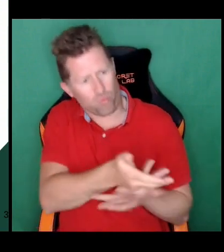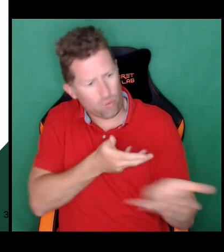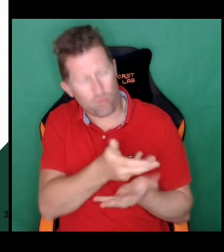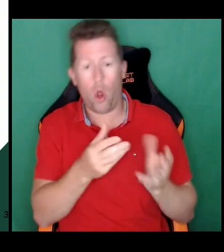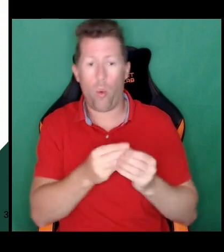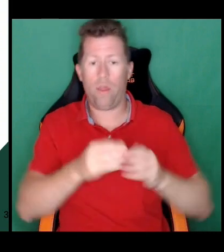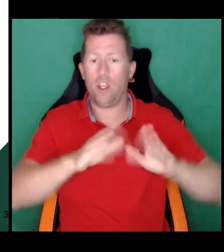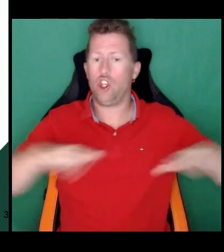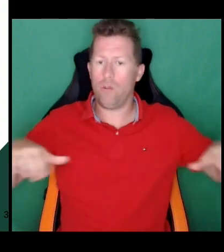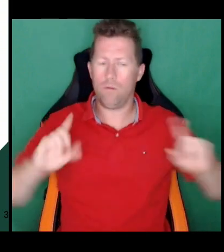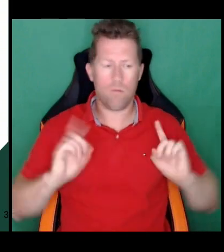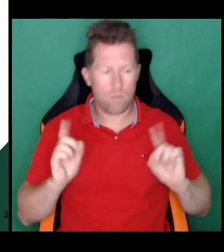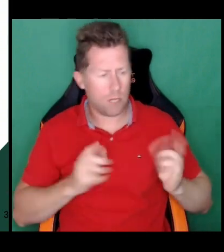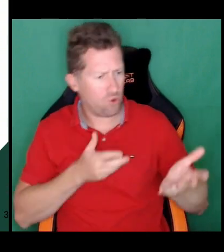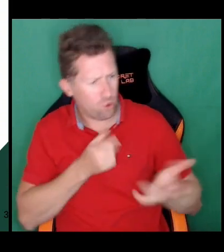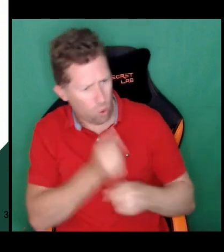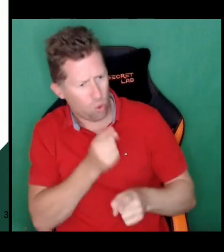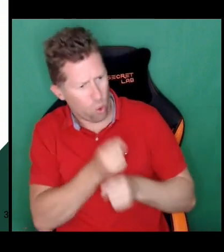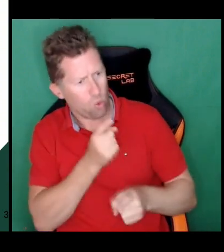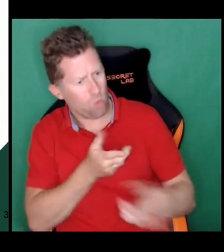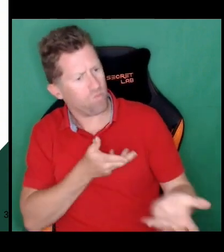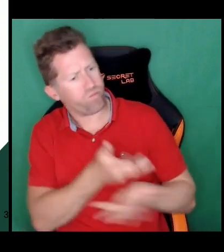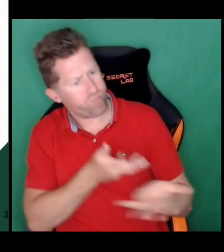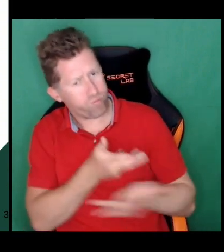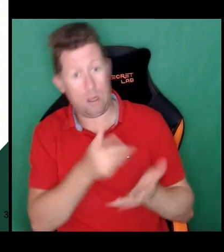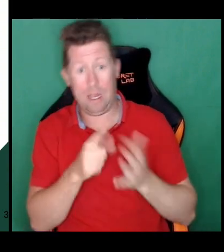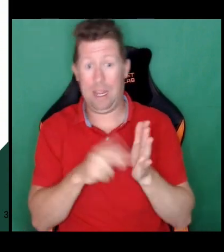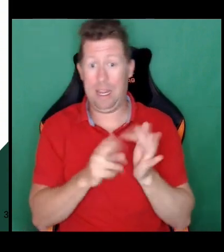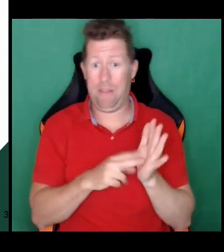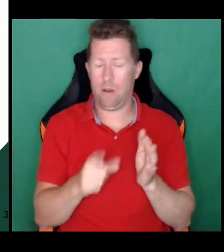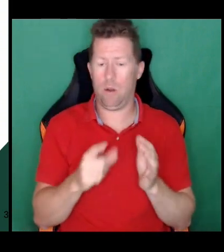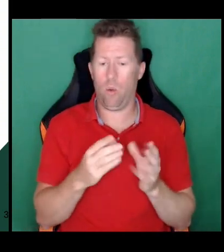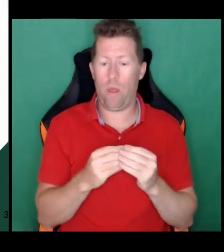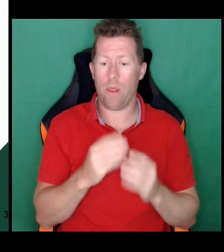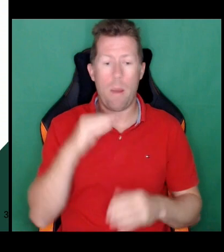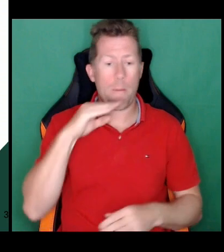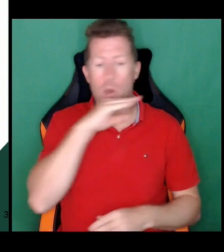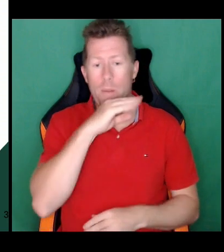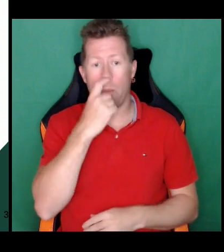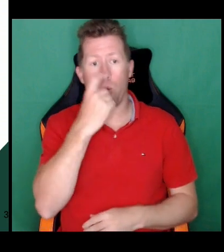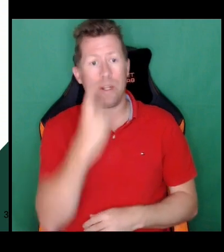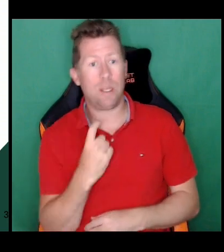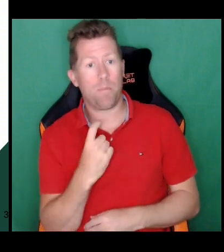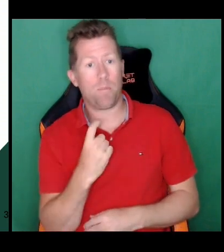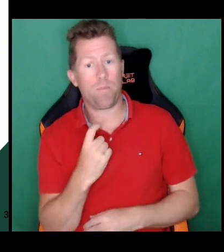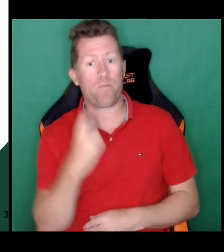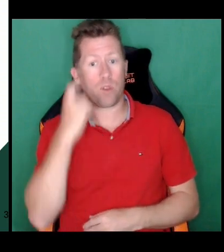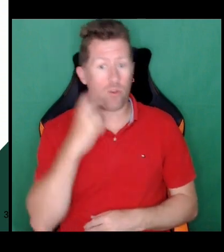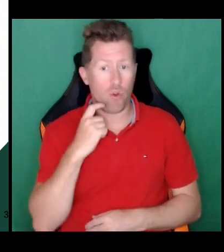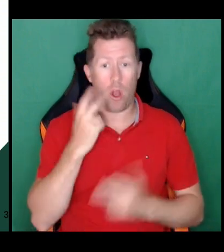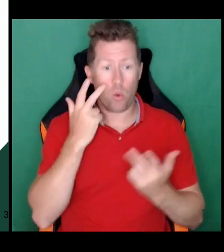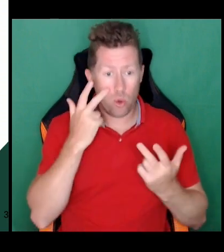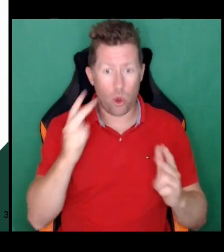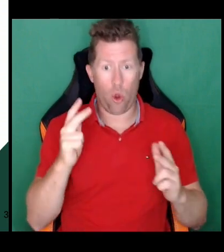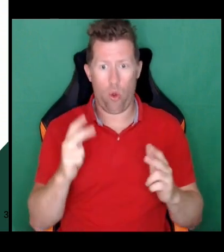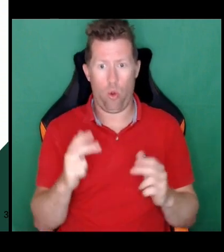issues. Even a first collaboration with the Melbourne Museum, leveraging the site that sees